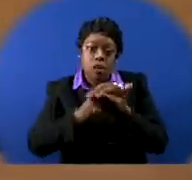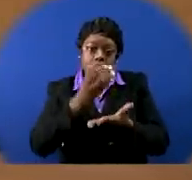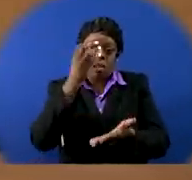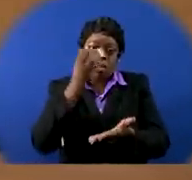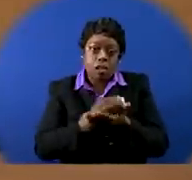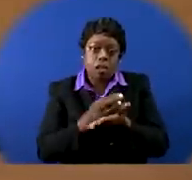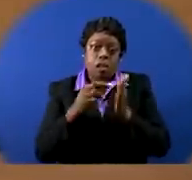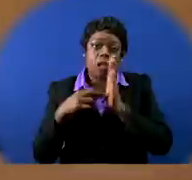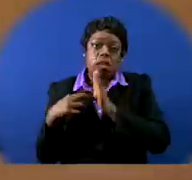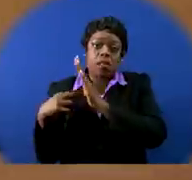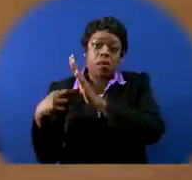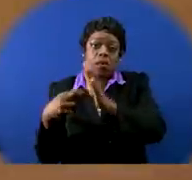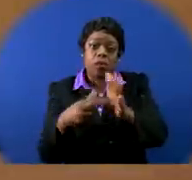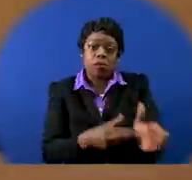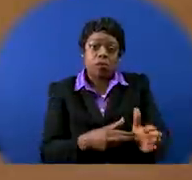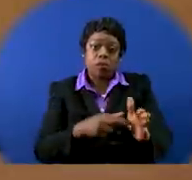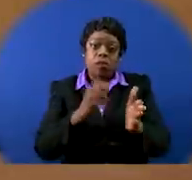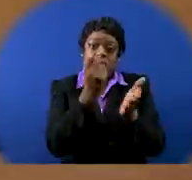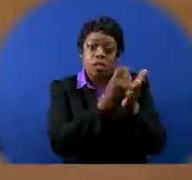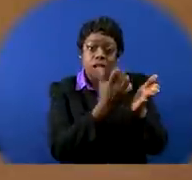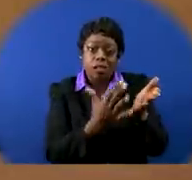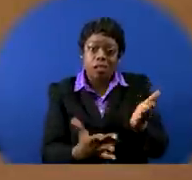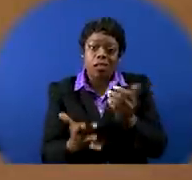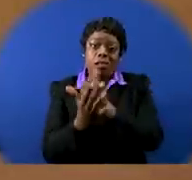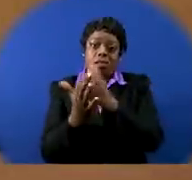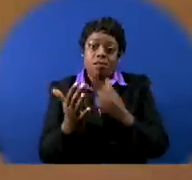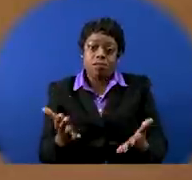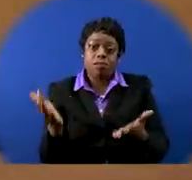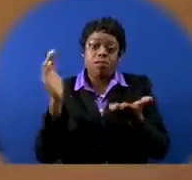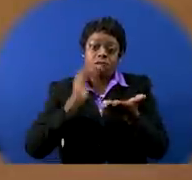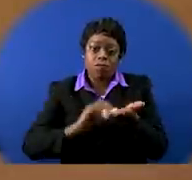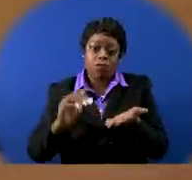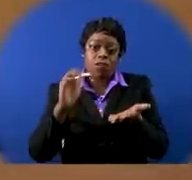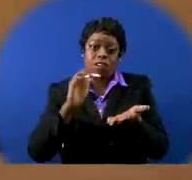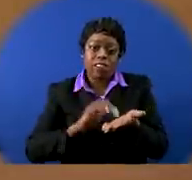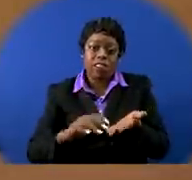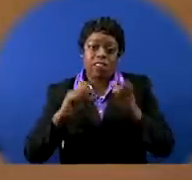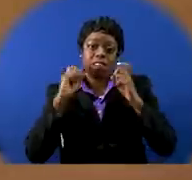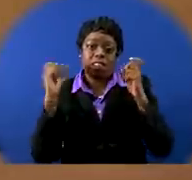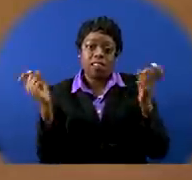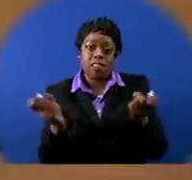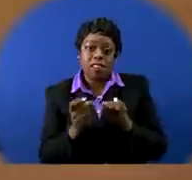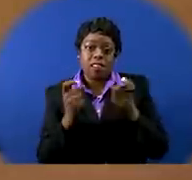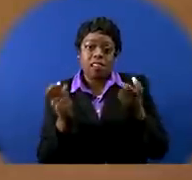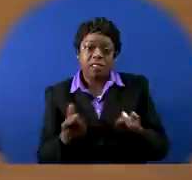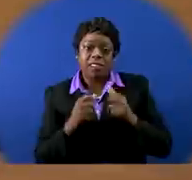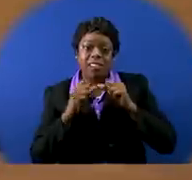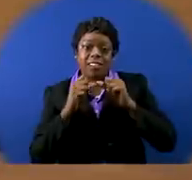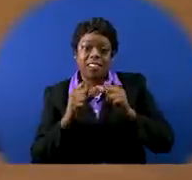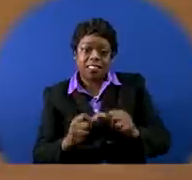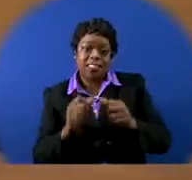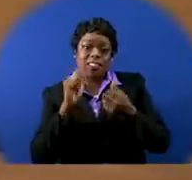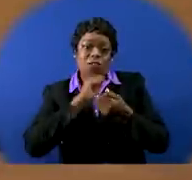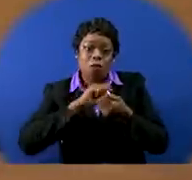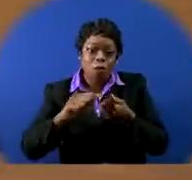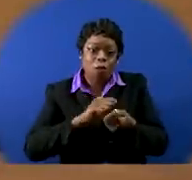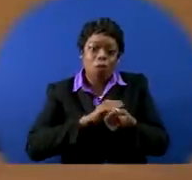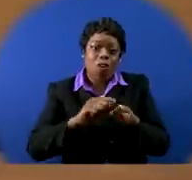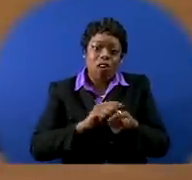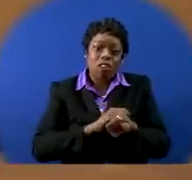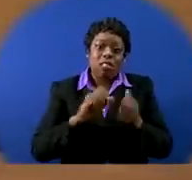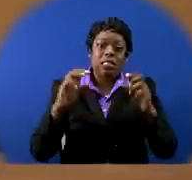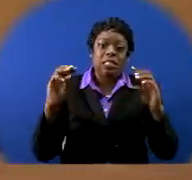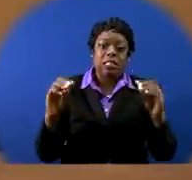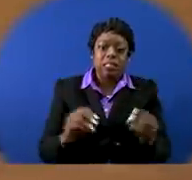that represents his shed blood for the remission of sin. Yes, yes. It still washes, still cleanses, still washes